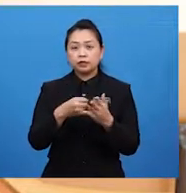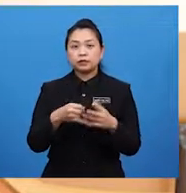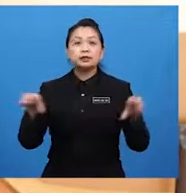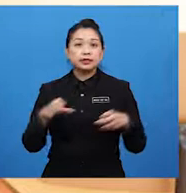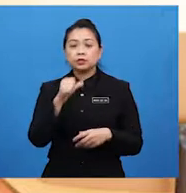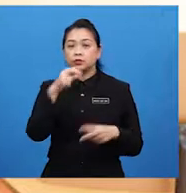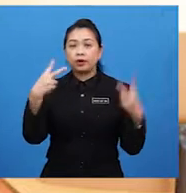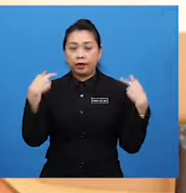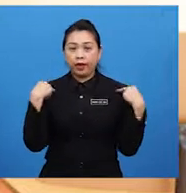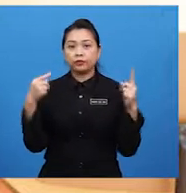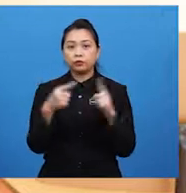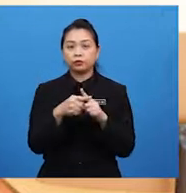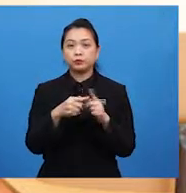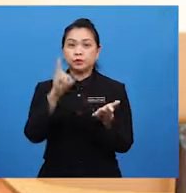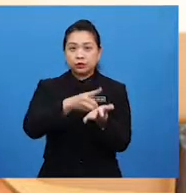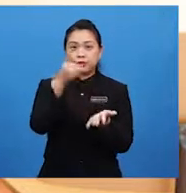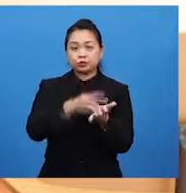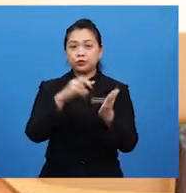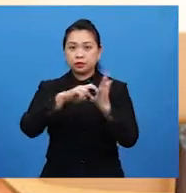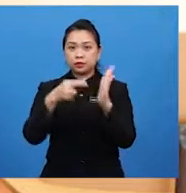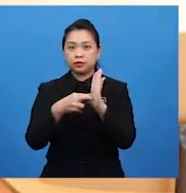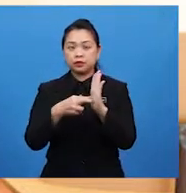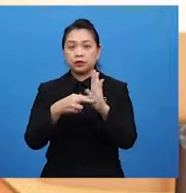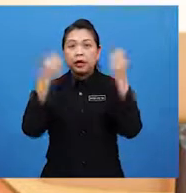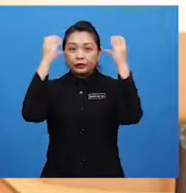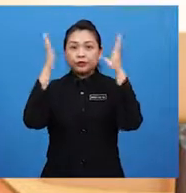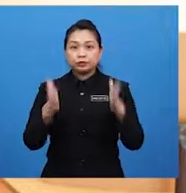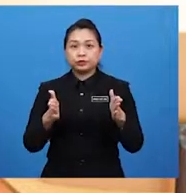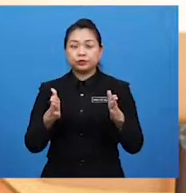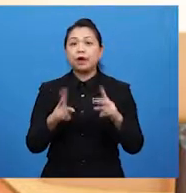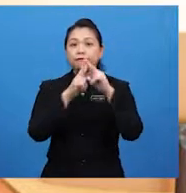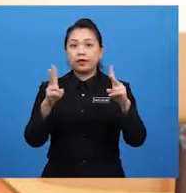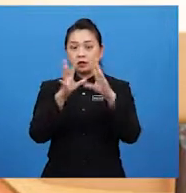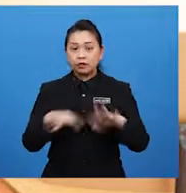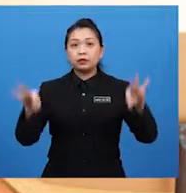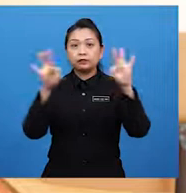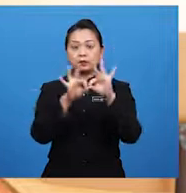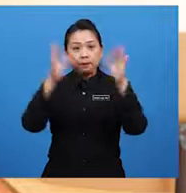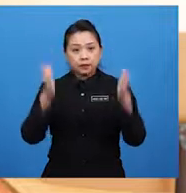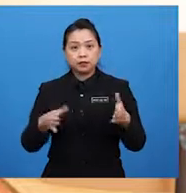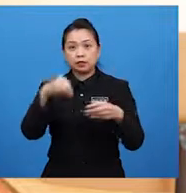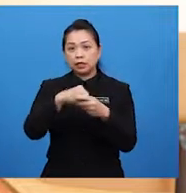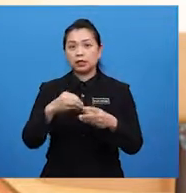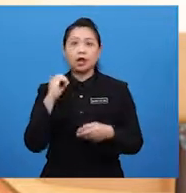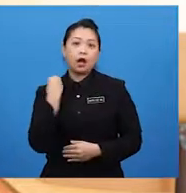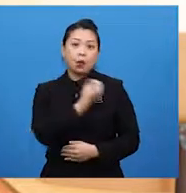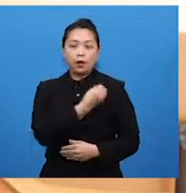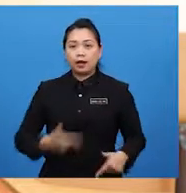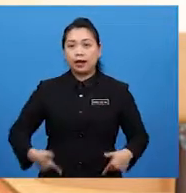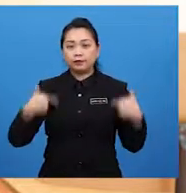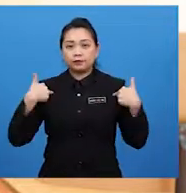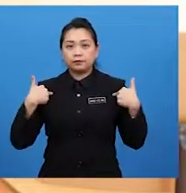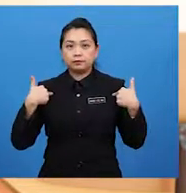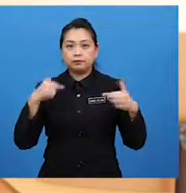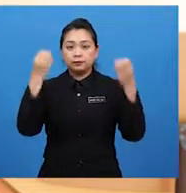dictionary definition. Teachers are very important figures in our lives. Teaching